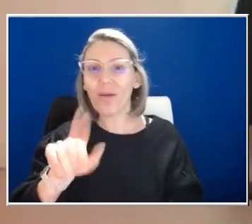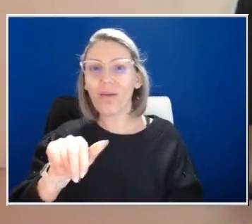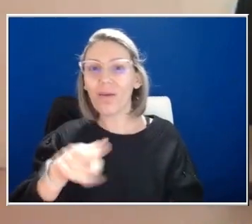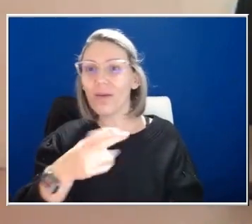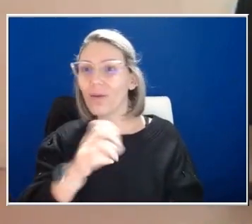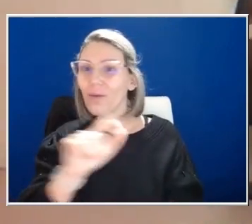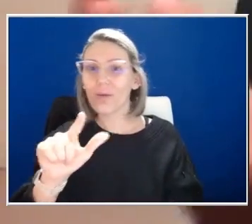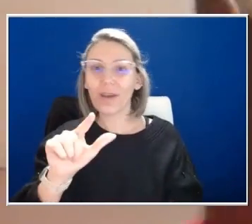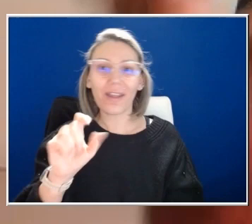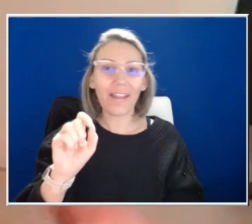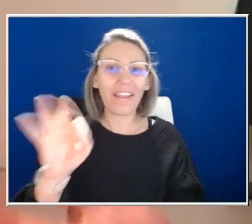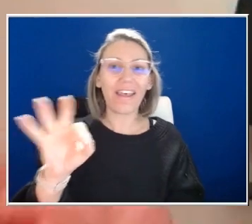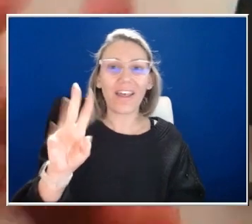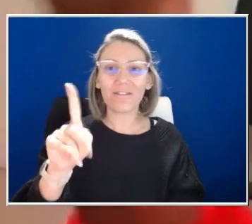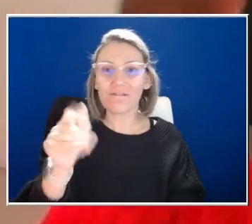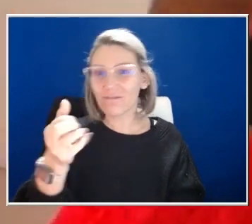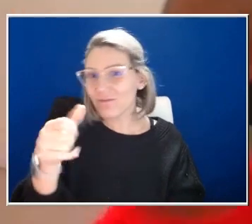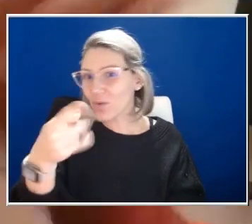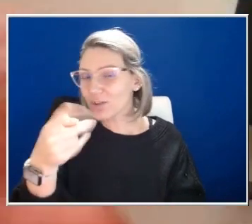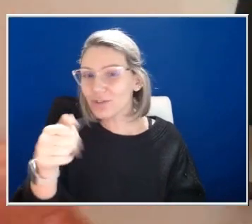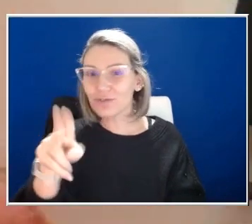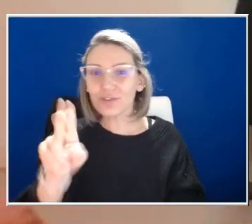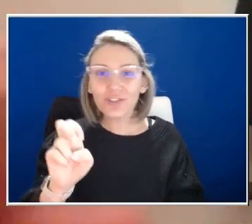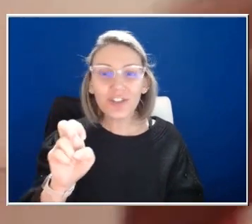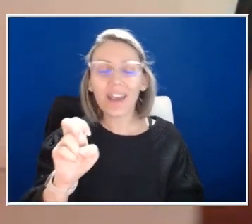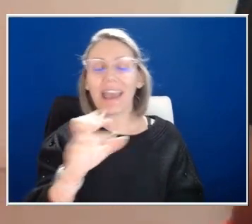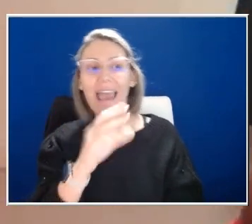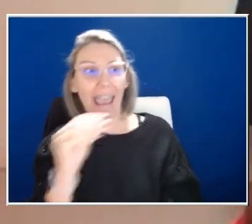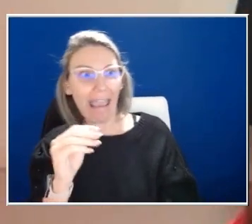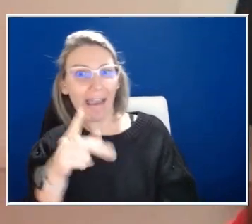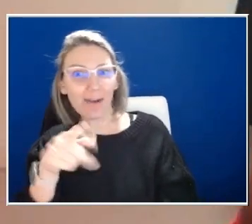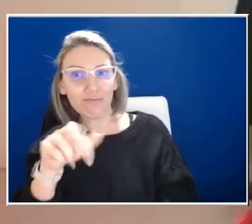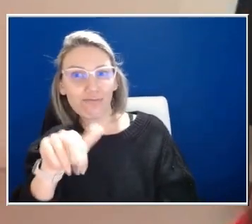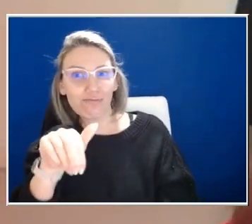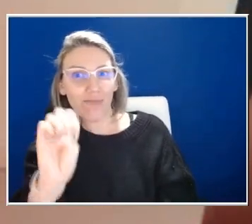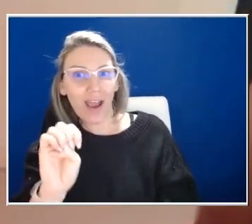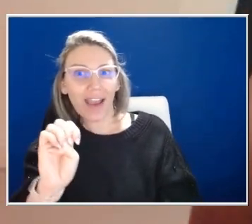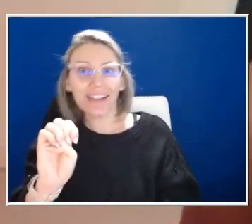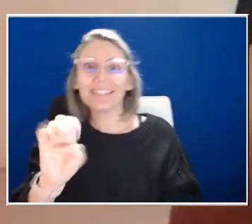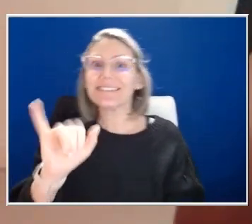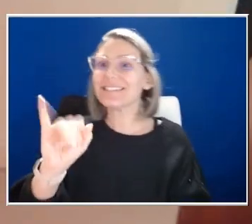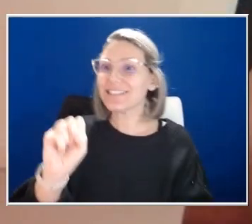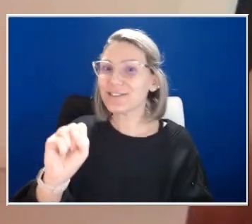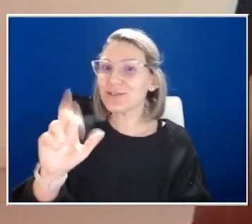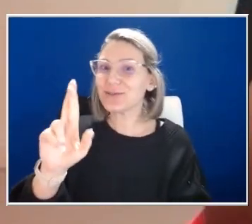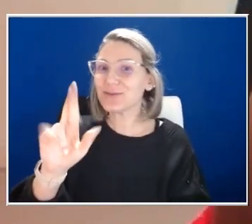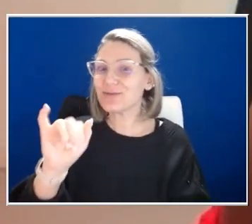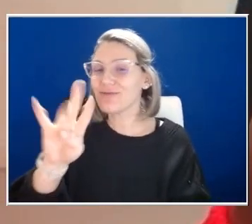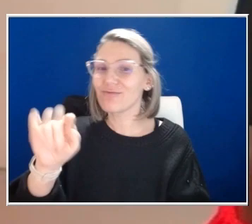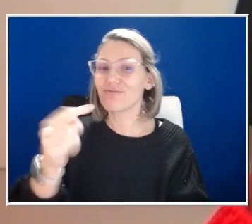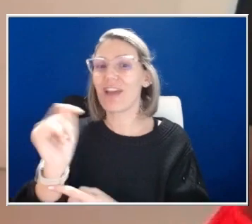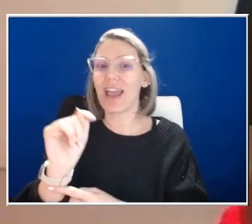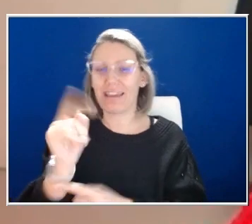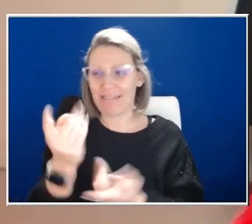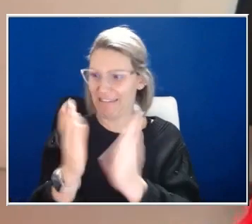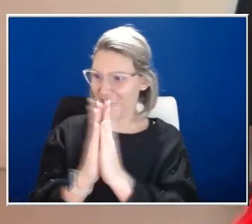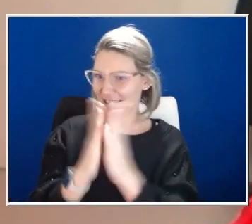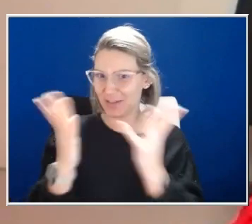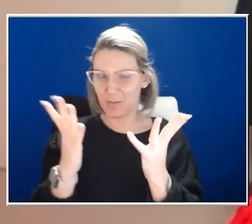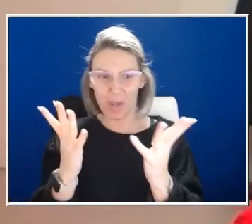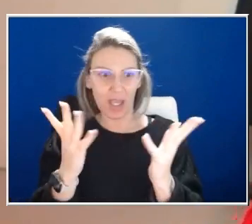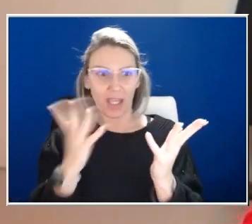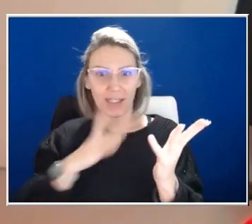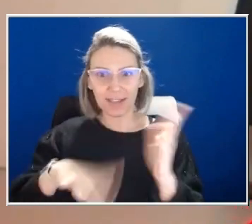Right. This is my television shirt. So they asked me what I was going to wear today, I had no